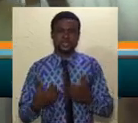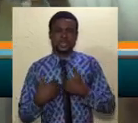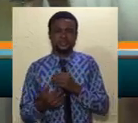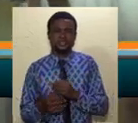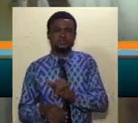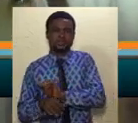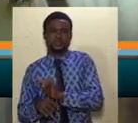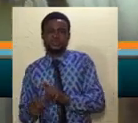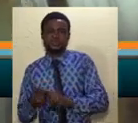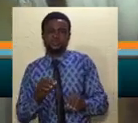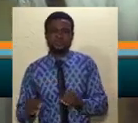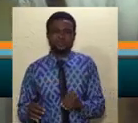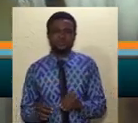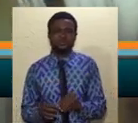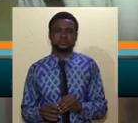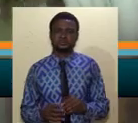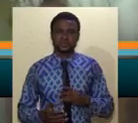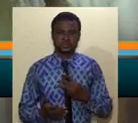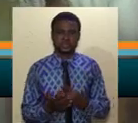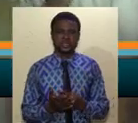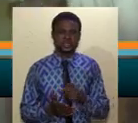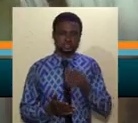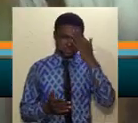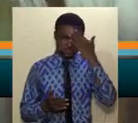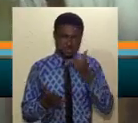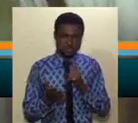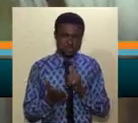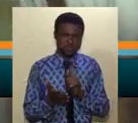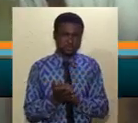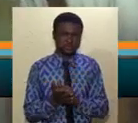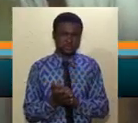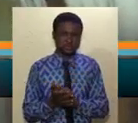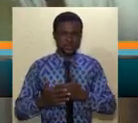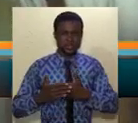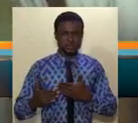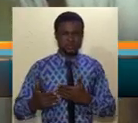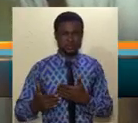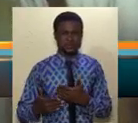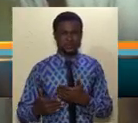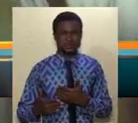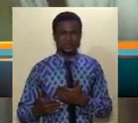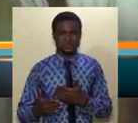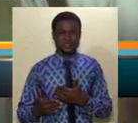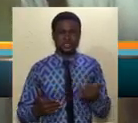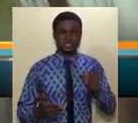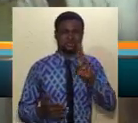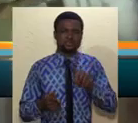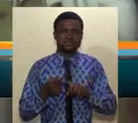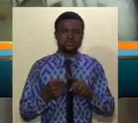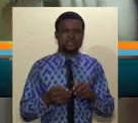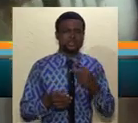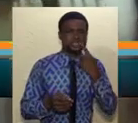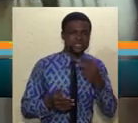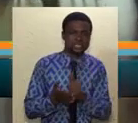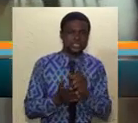everybody has a role. What of the community? Play. Well, you know, before like they used to say, the environment. They used to say that a child